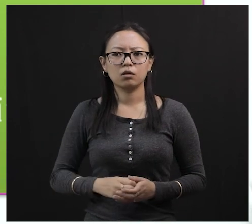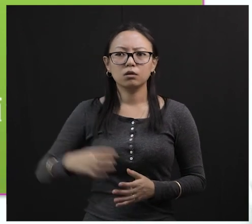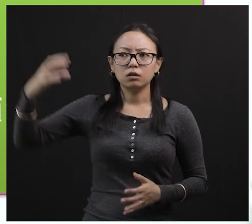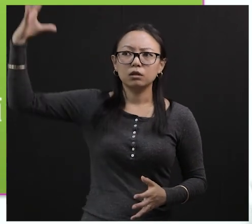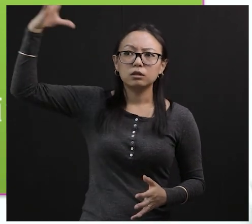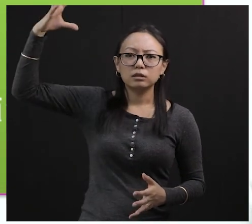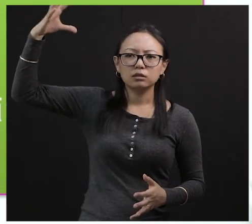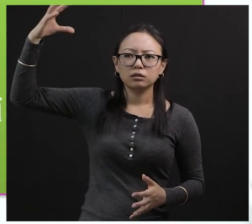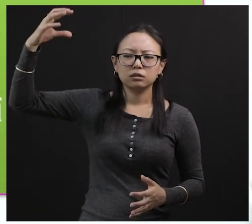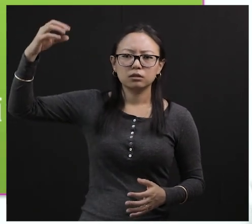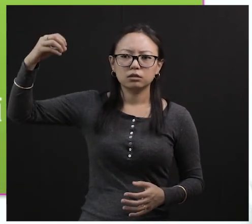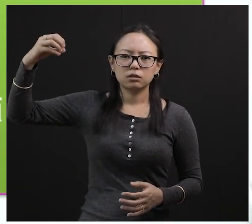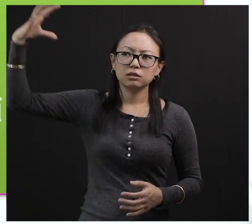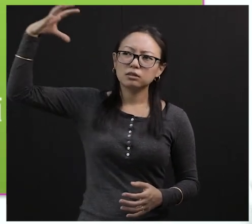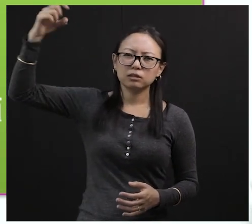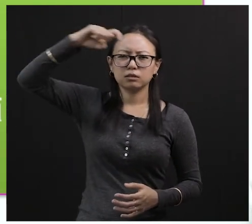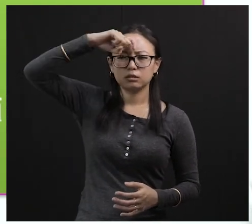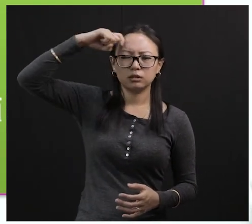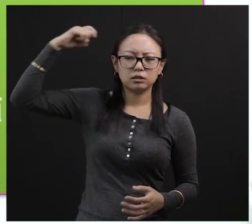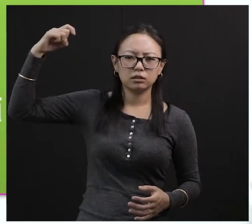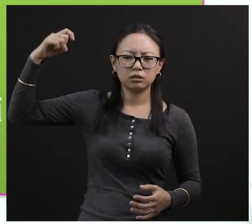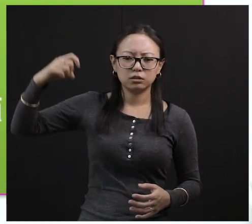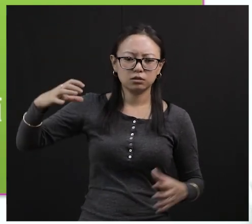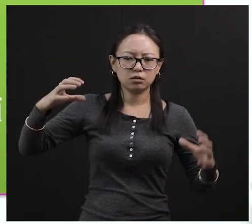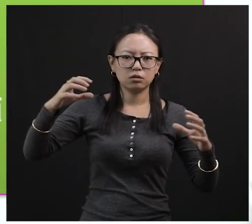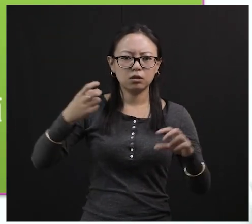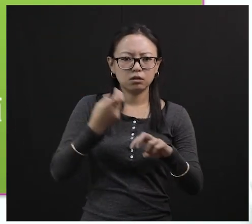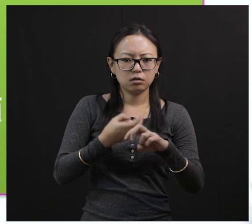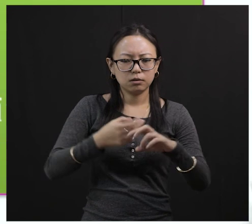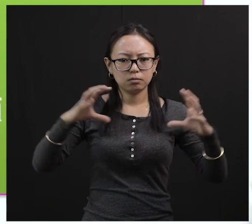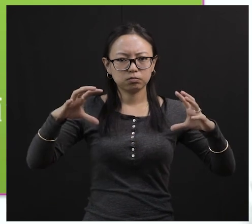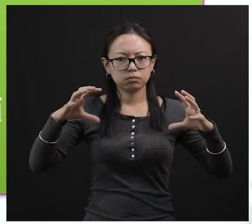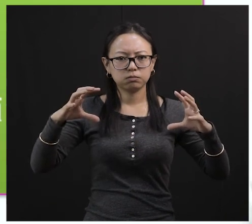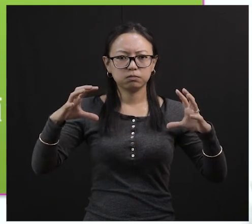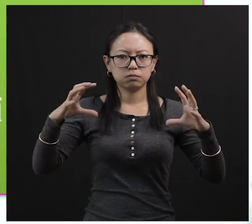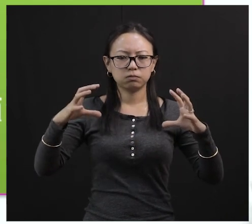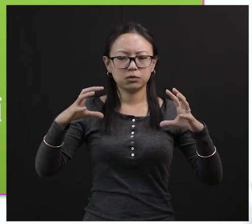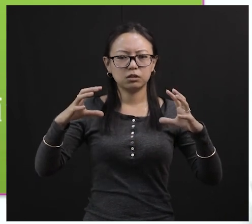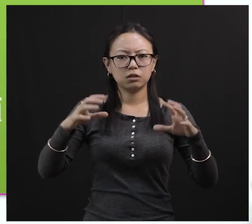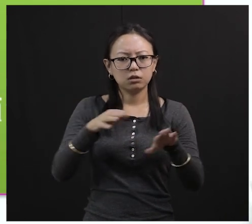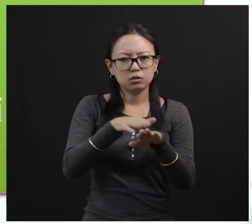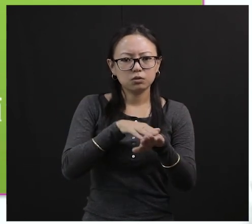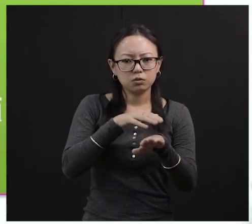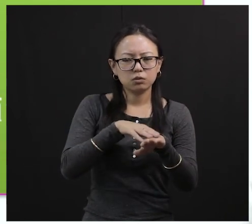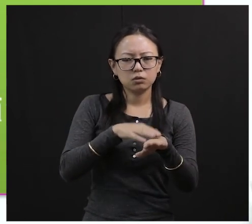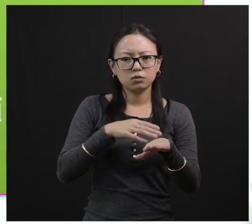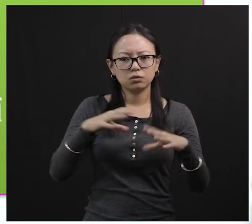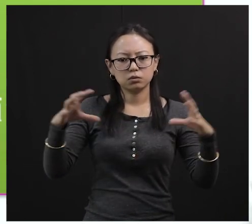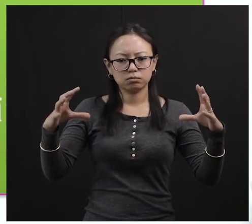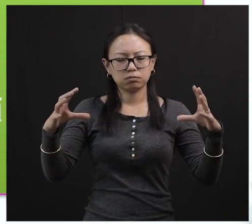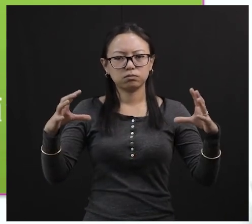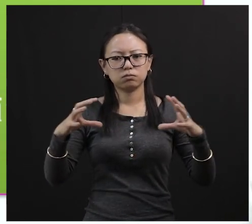gradually, that means slowly, makes the rocks crack, break open, and then, break into smaller